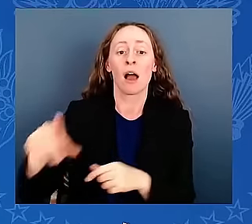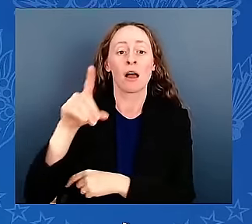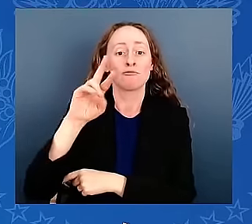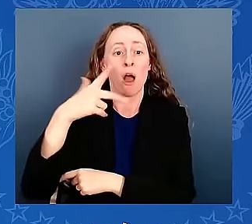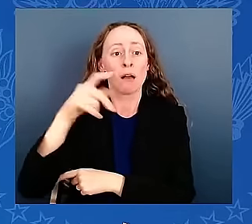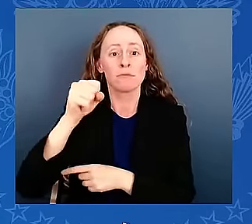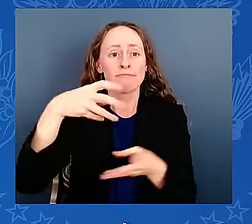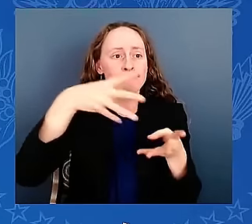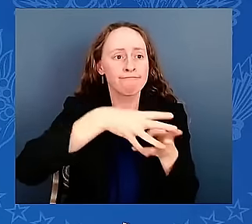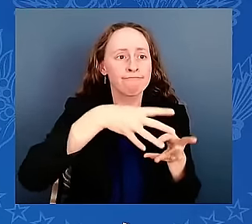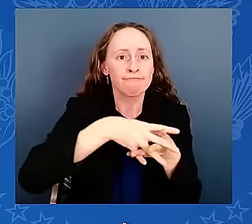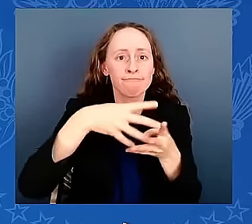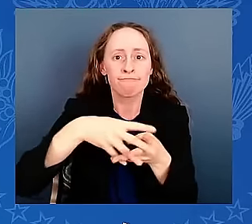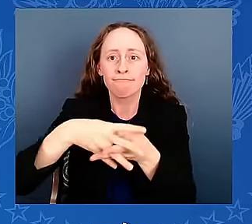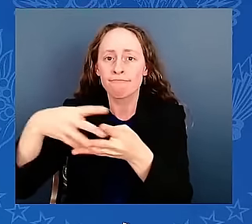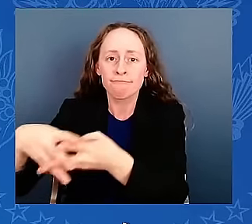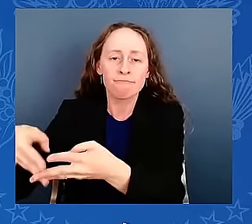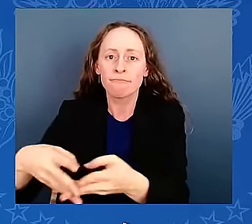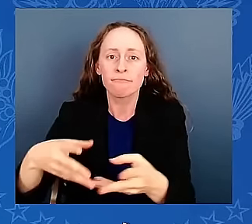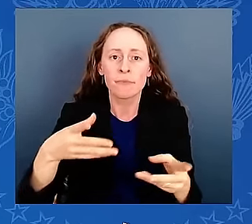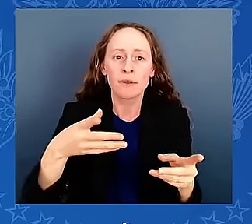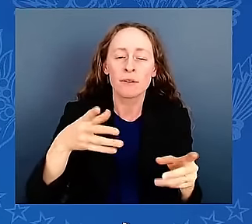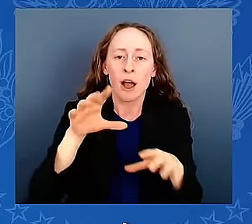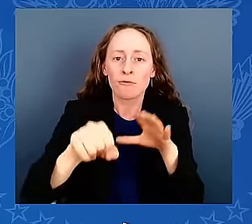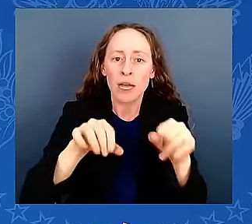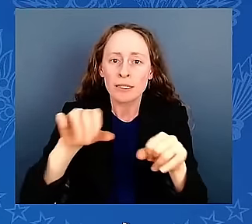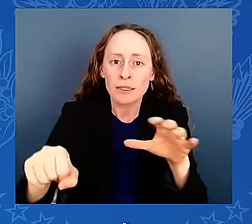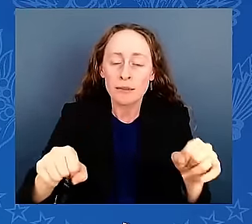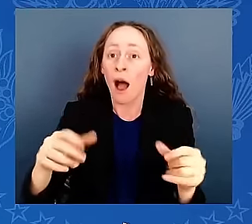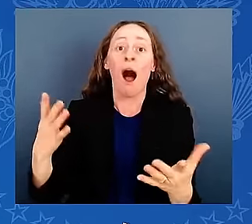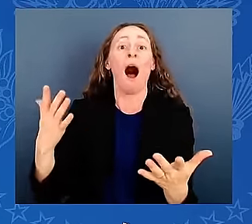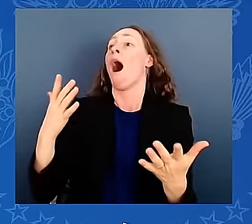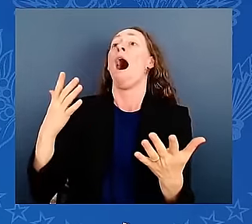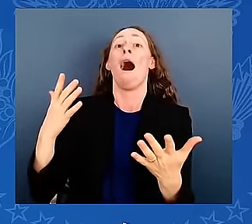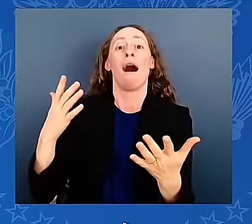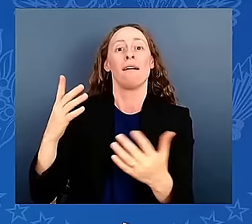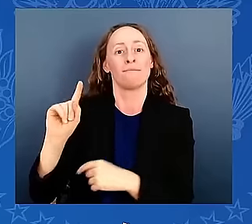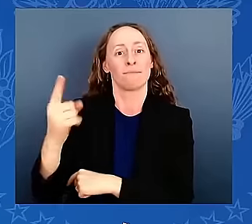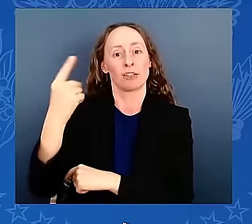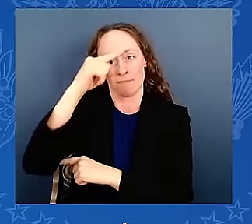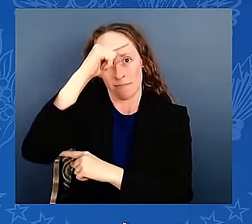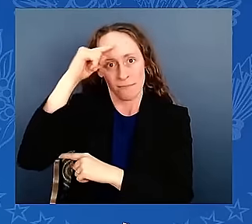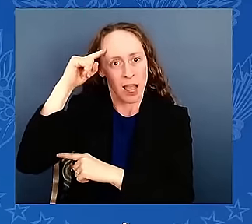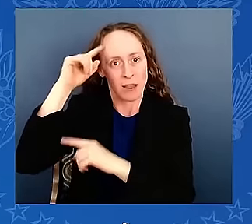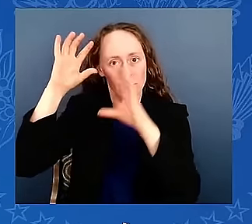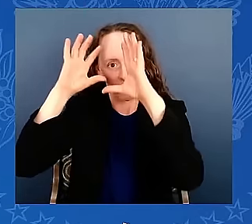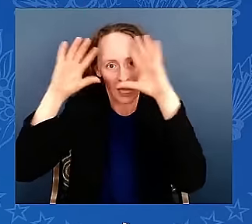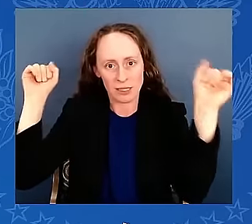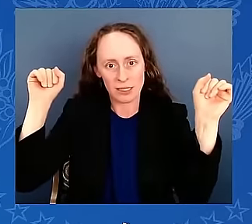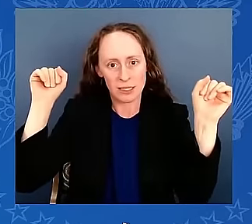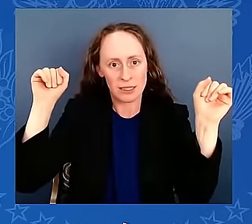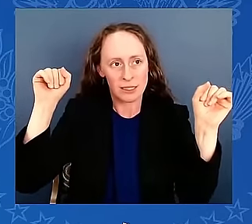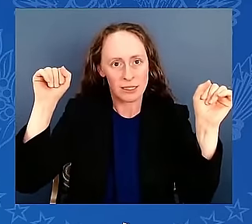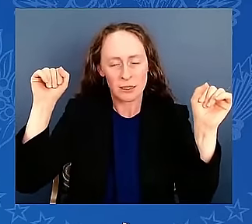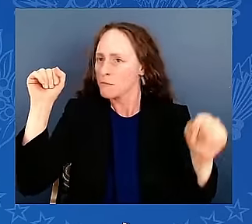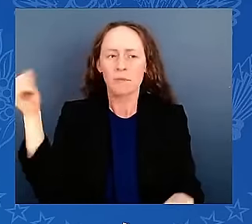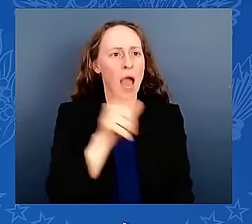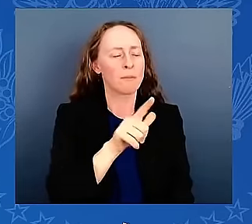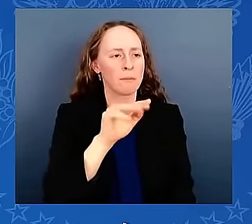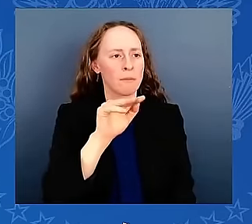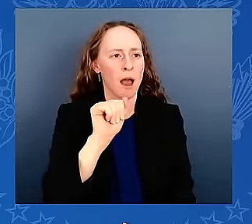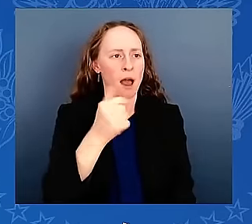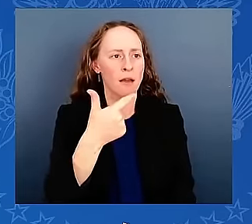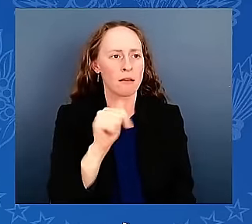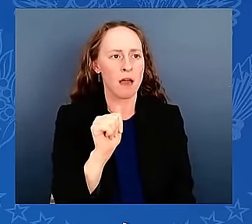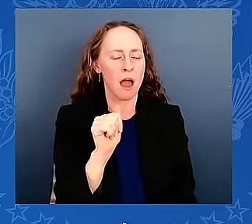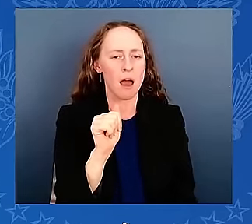Great Again. And now, after the racial reckoning that a black